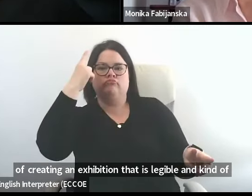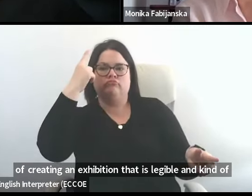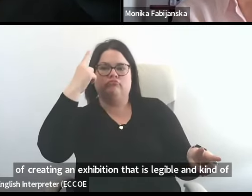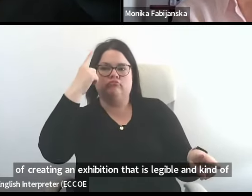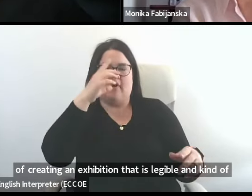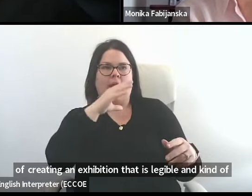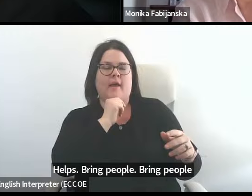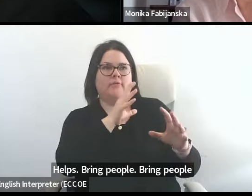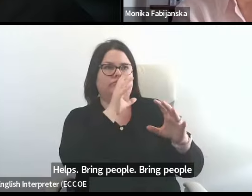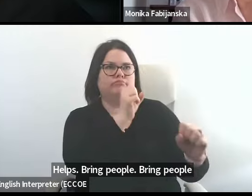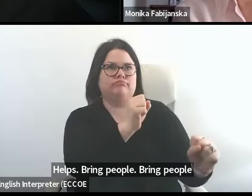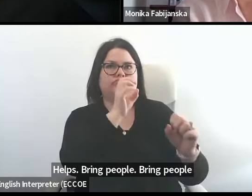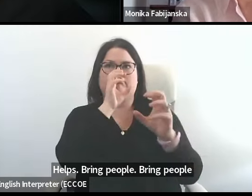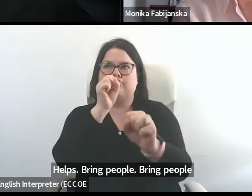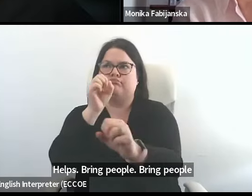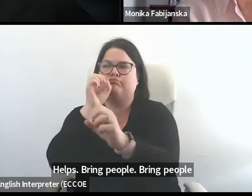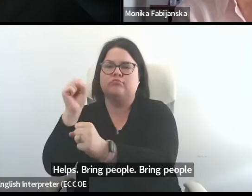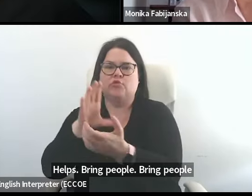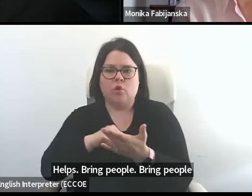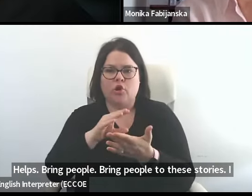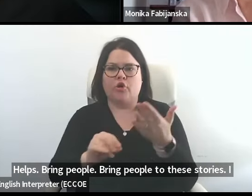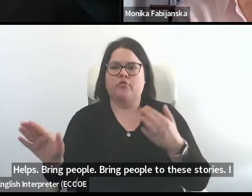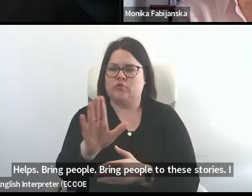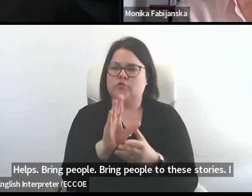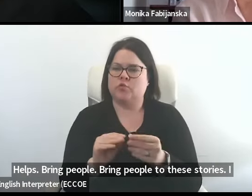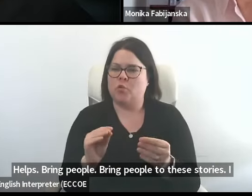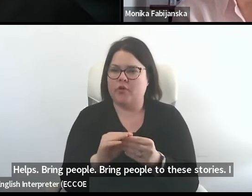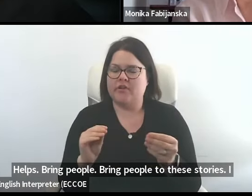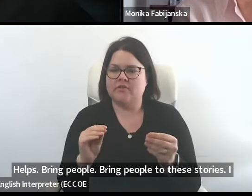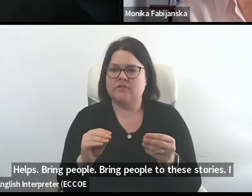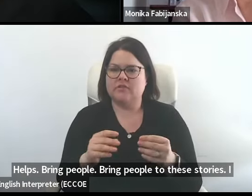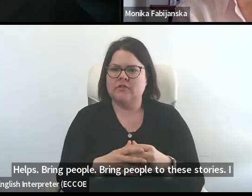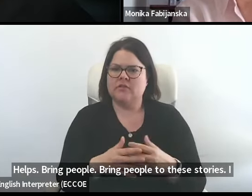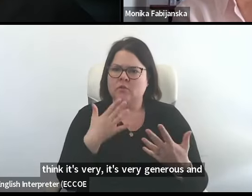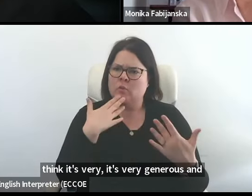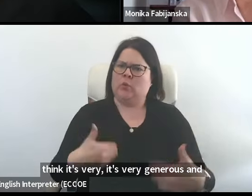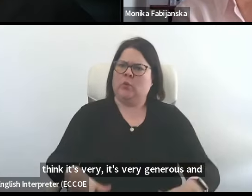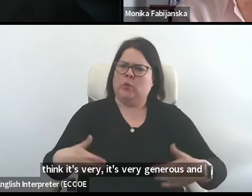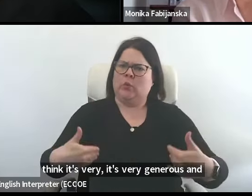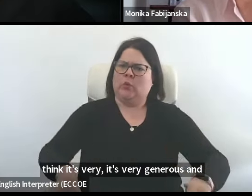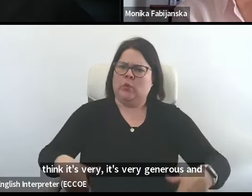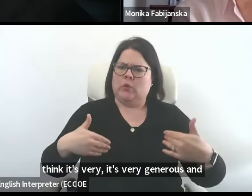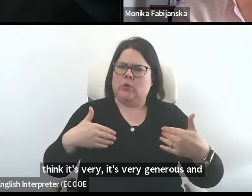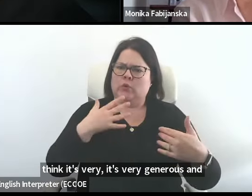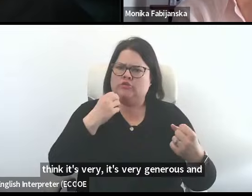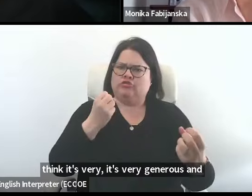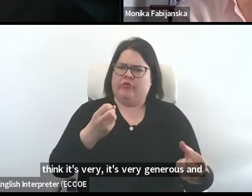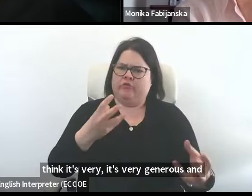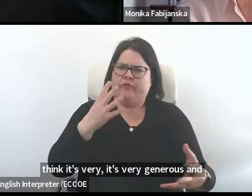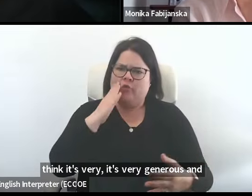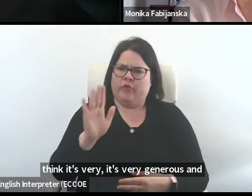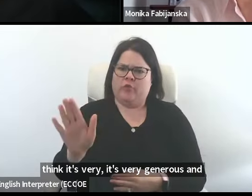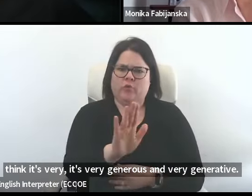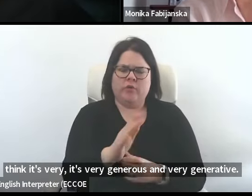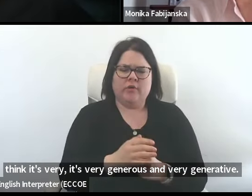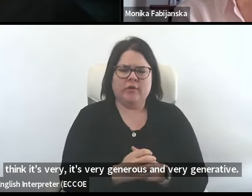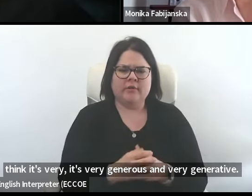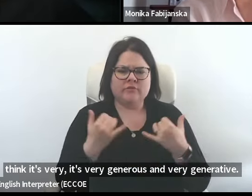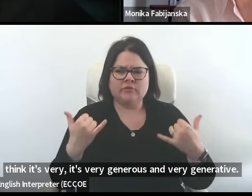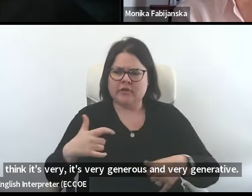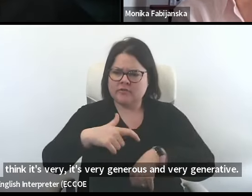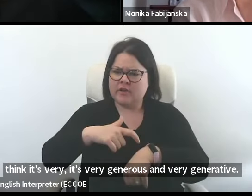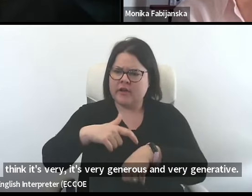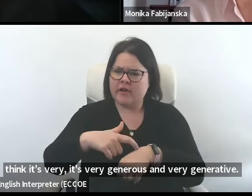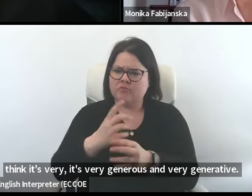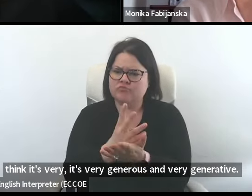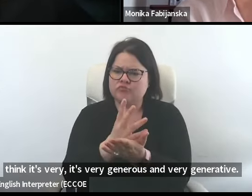bring people to these stories. I think it's very generous and very generative. I guess we are at time,